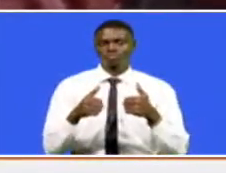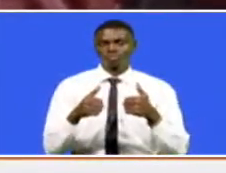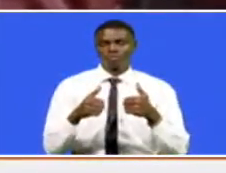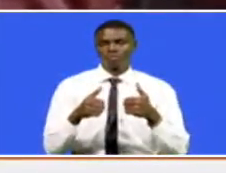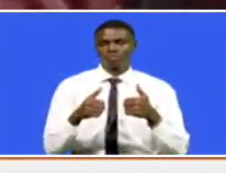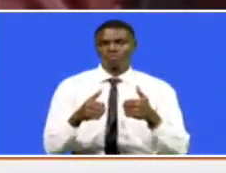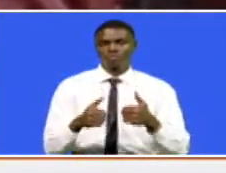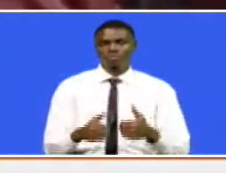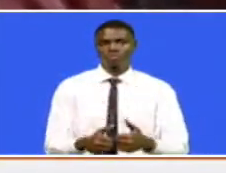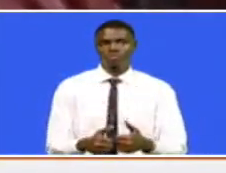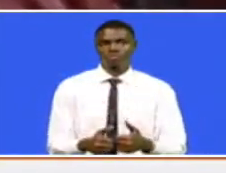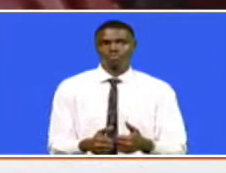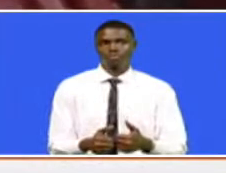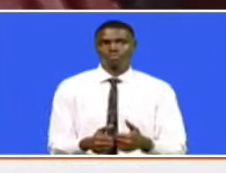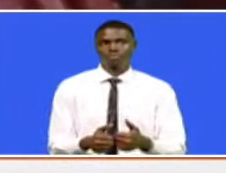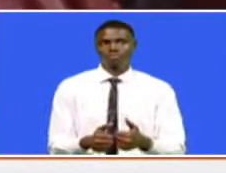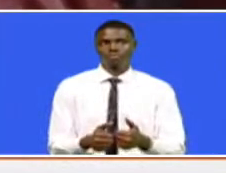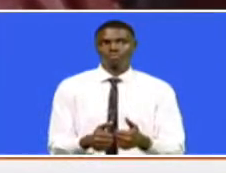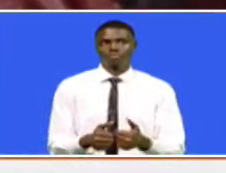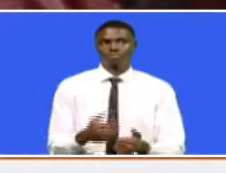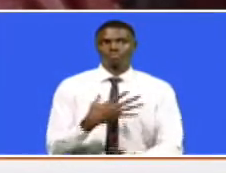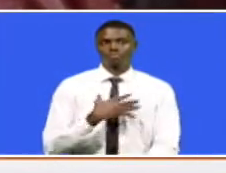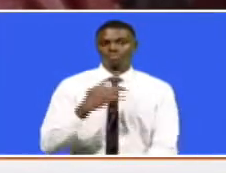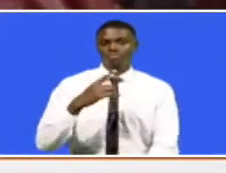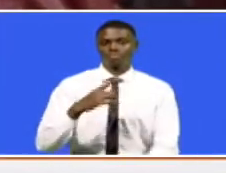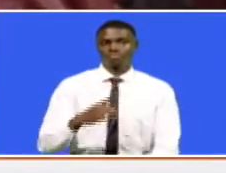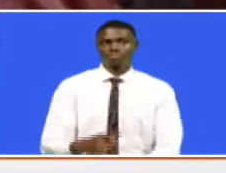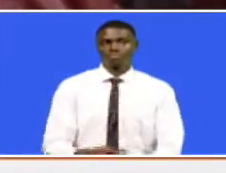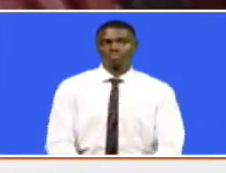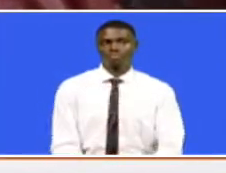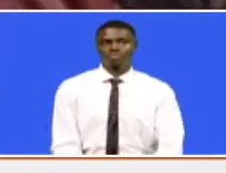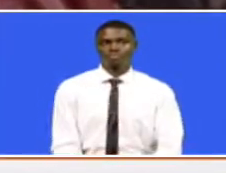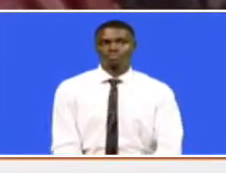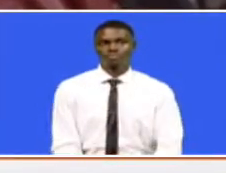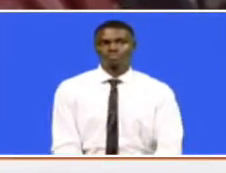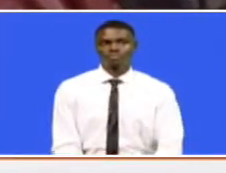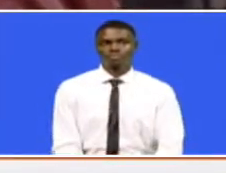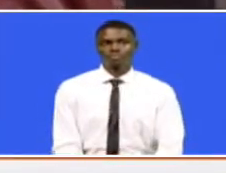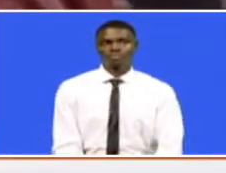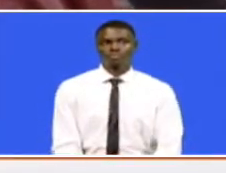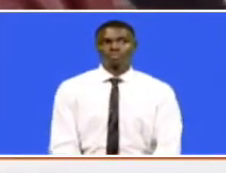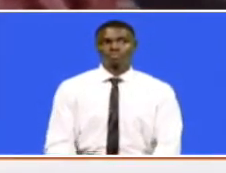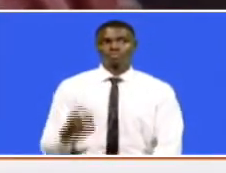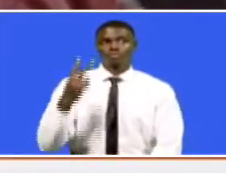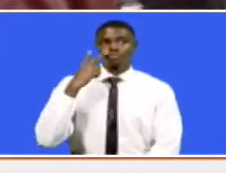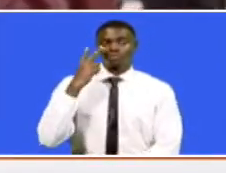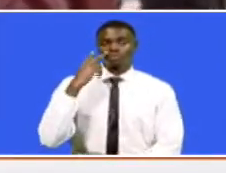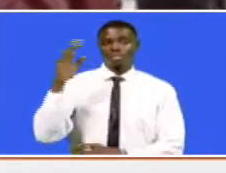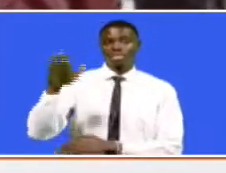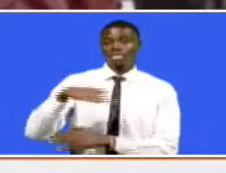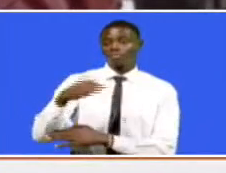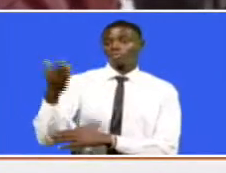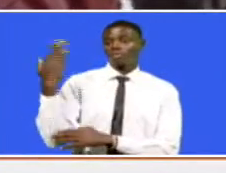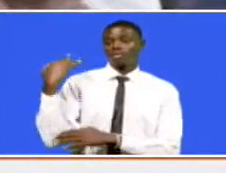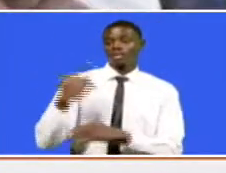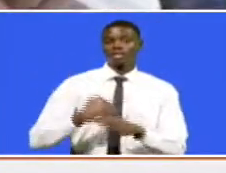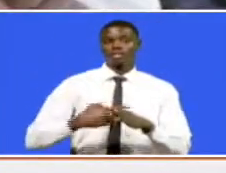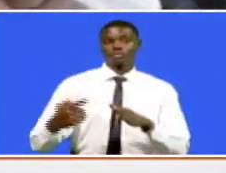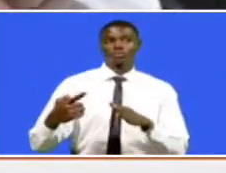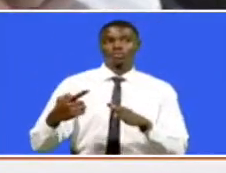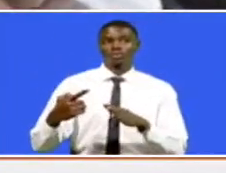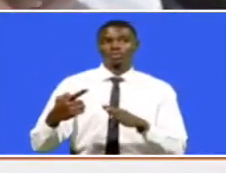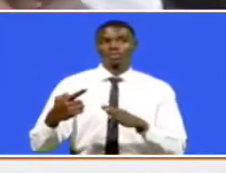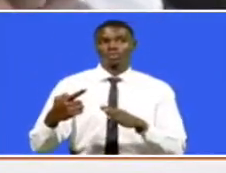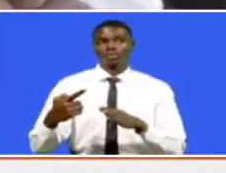infrastructure? And where is the money coming from? You saw me fighting vehement in parliament last few weeks about CDF.